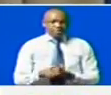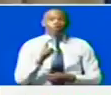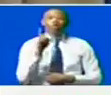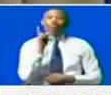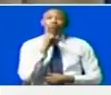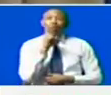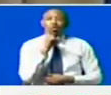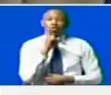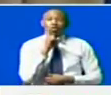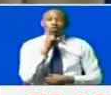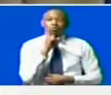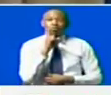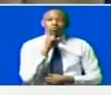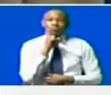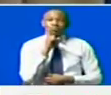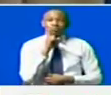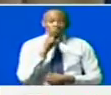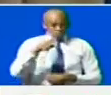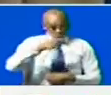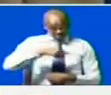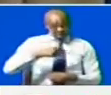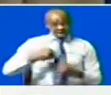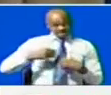Tomorrow, we have yet